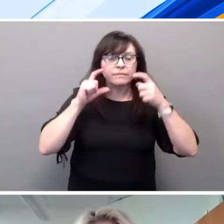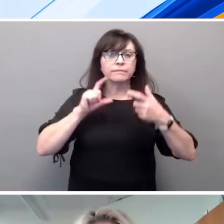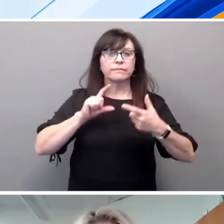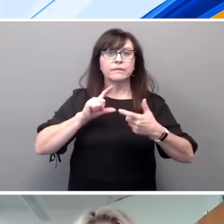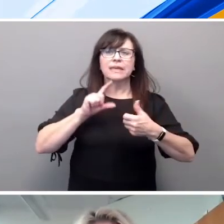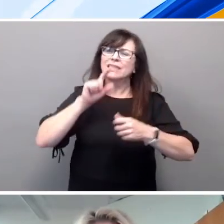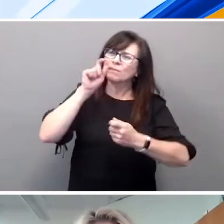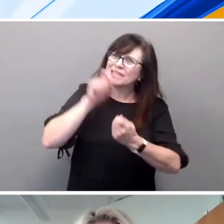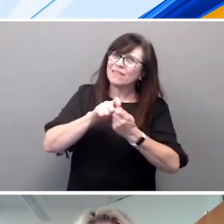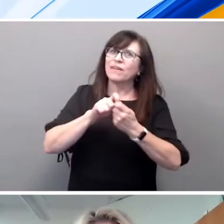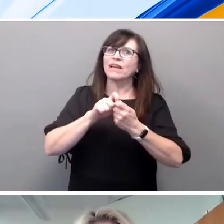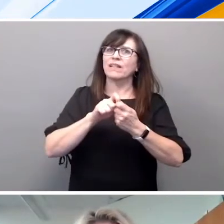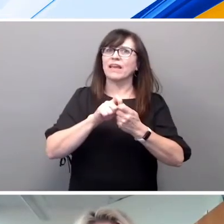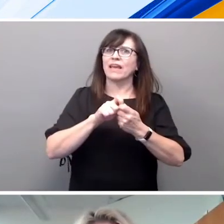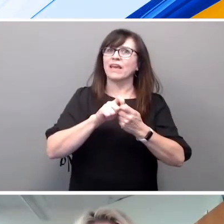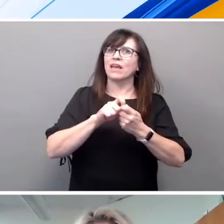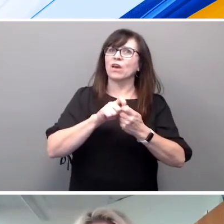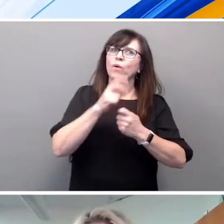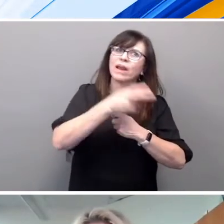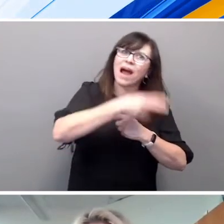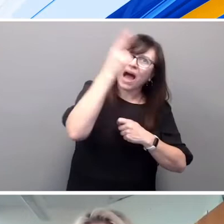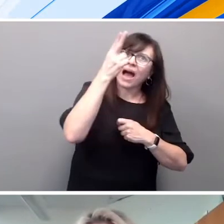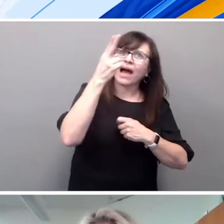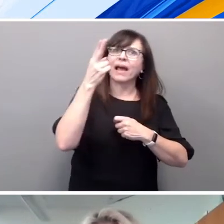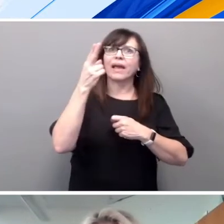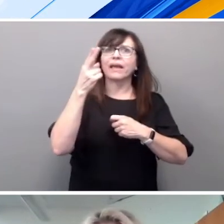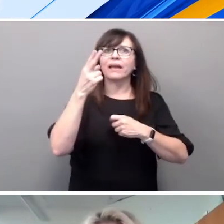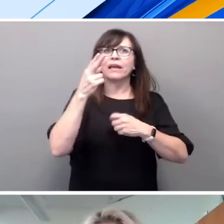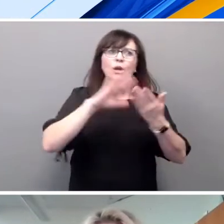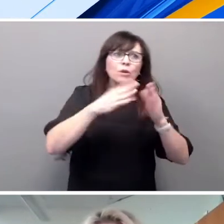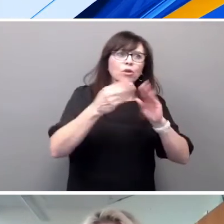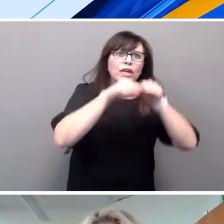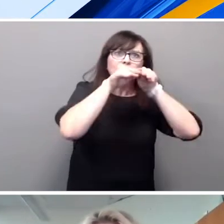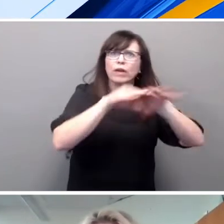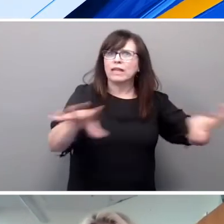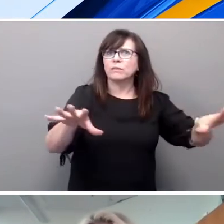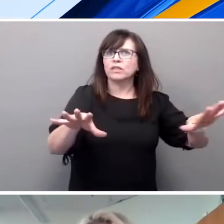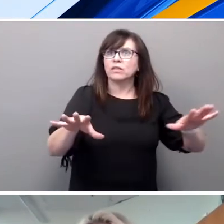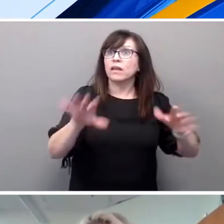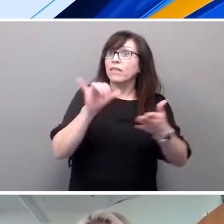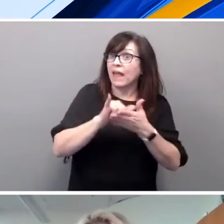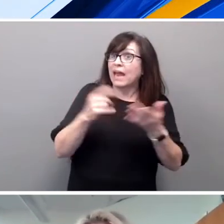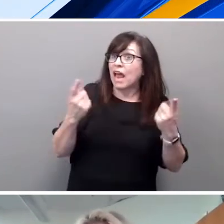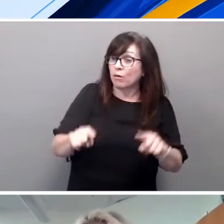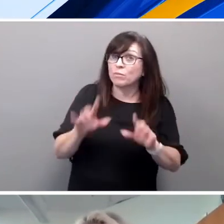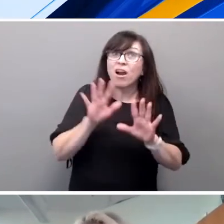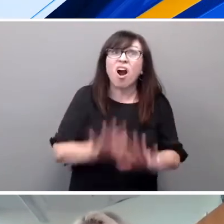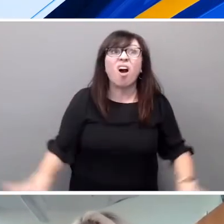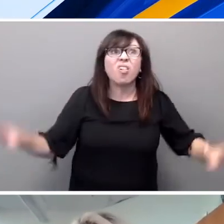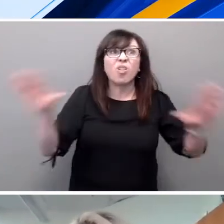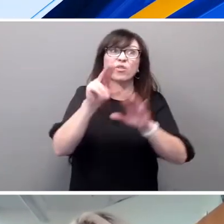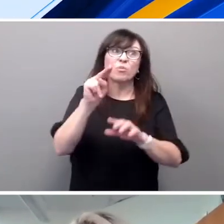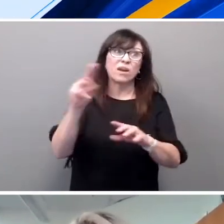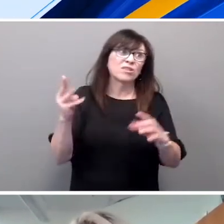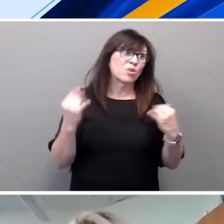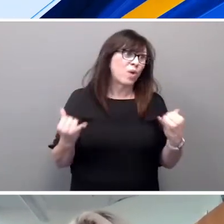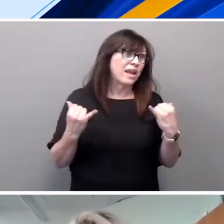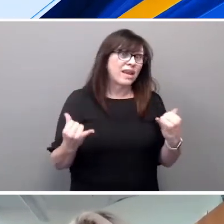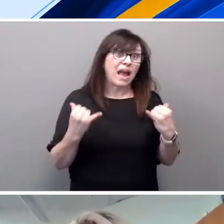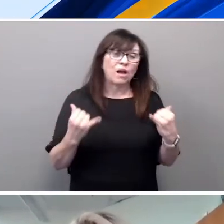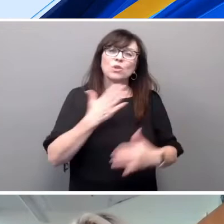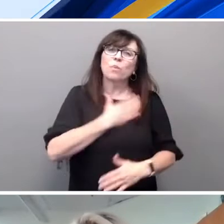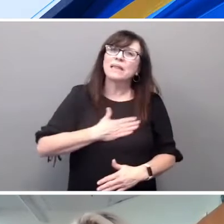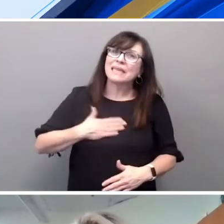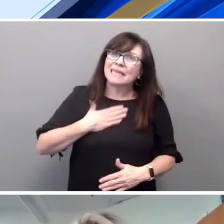in areas of high or substantial community transmission, which happens to be all of New Mexico right now. So